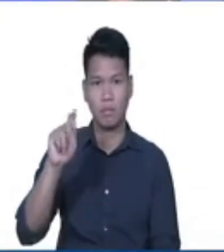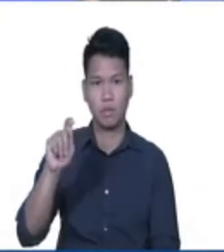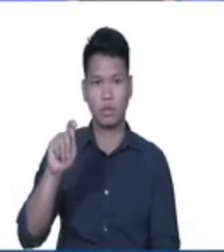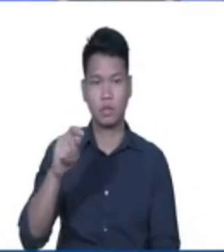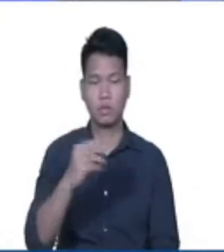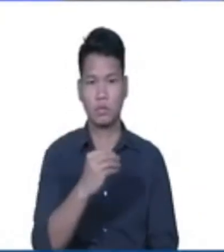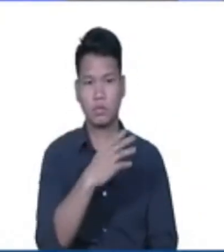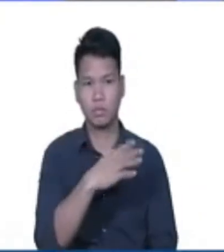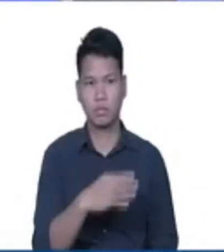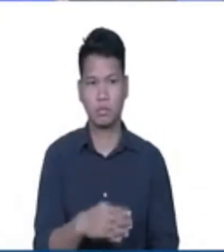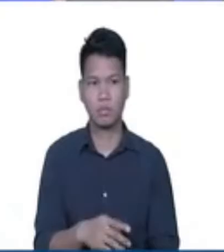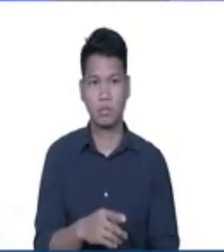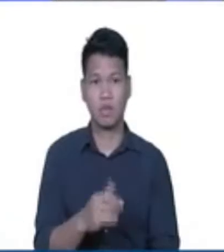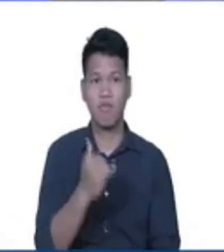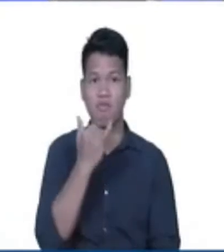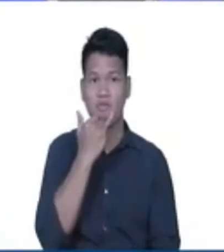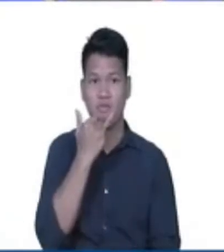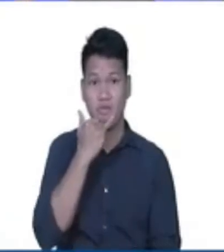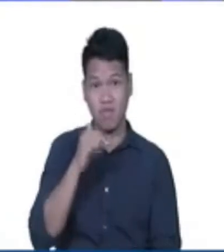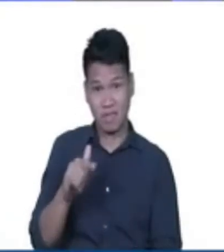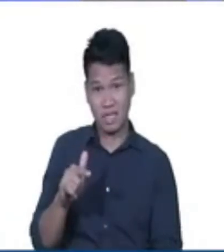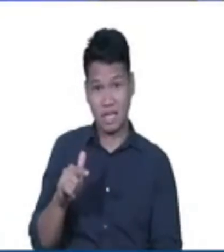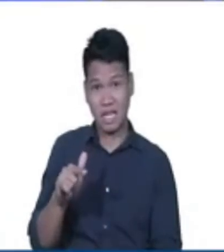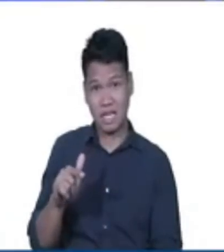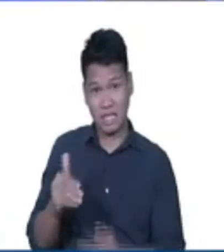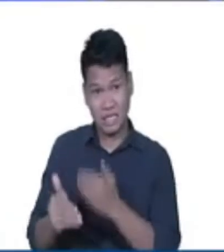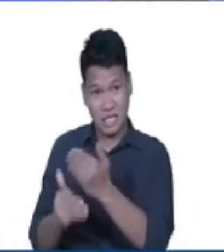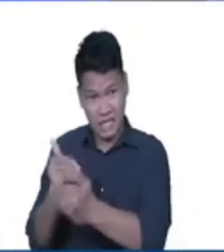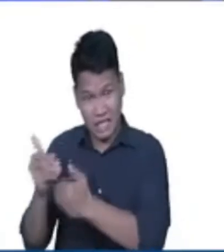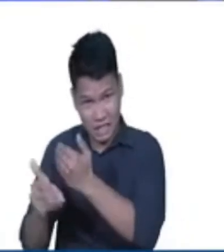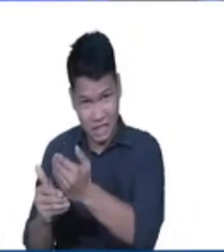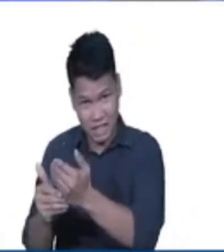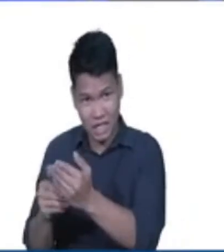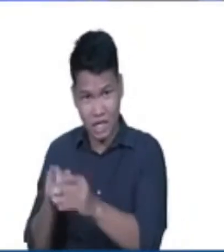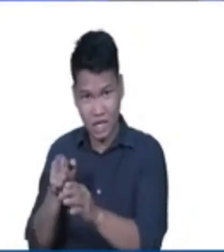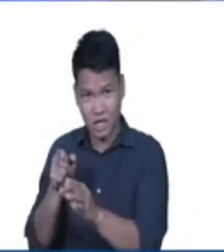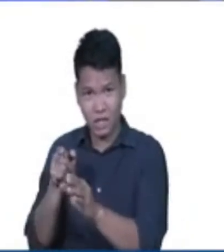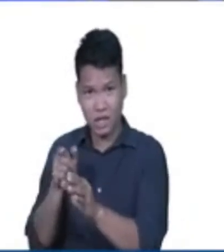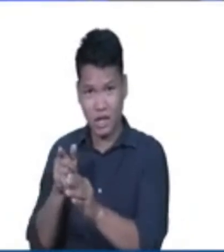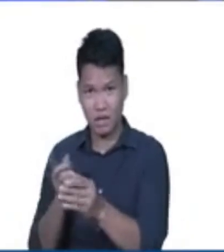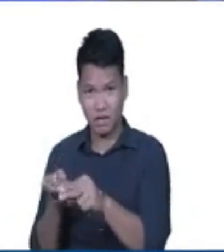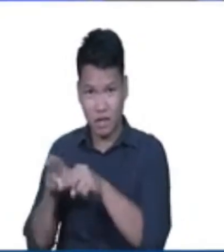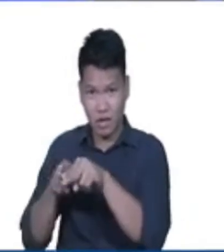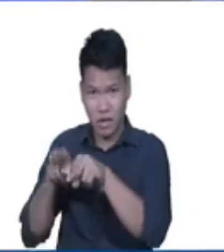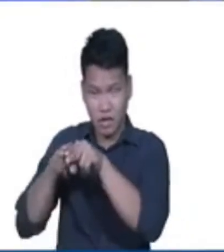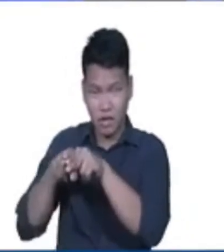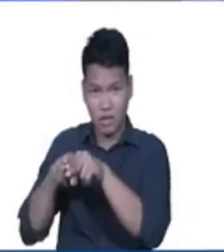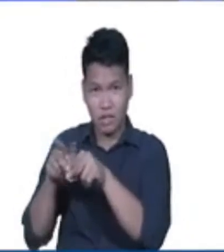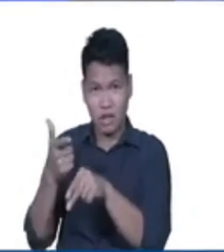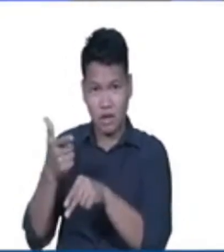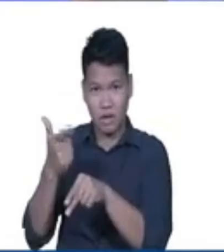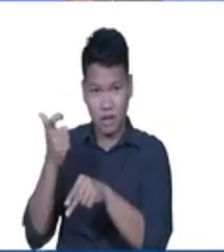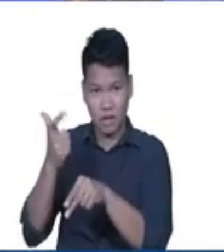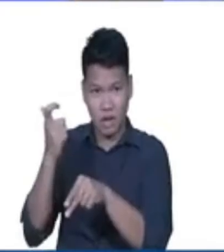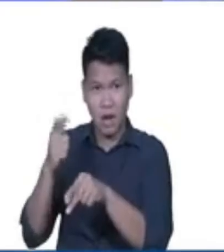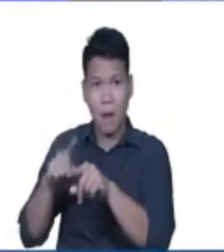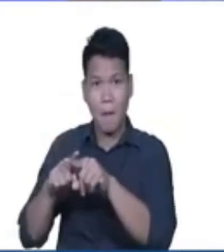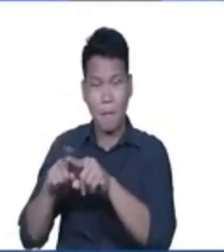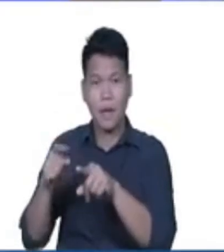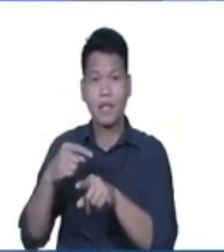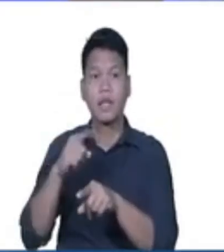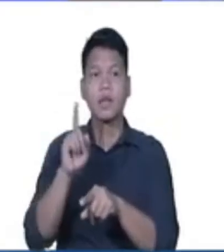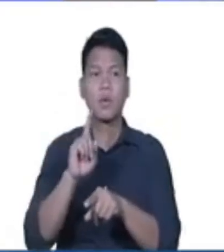lifestyle pulls the trigger. So hindi po natin pwedeng gawin. We cannot make as an excuse